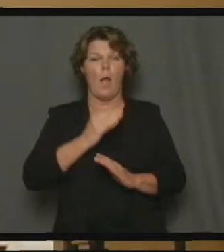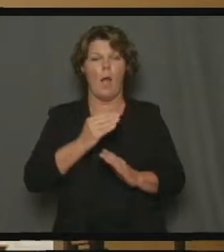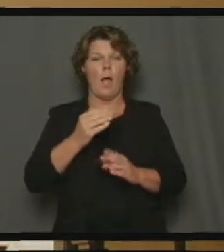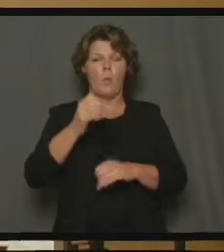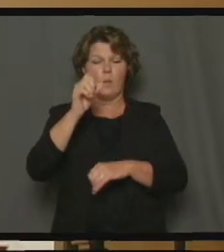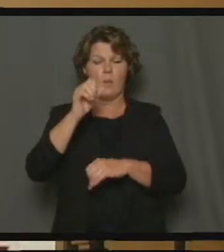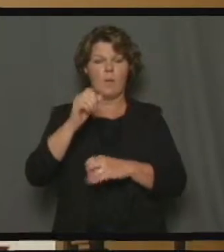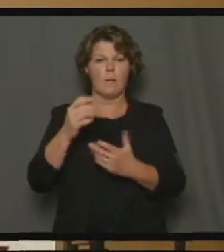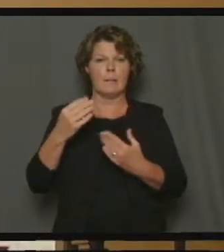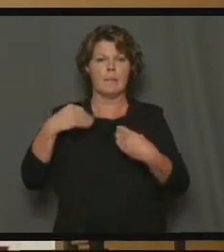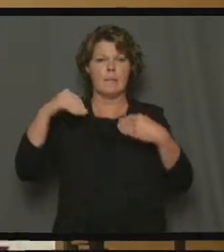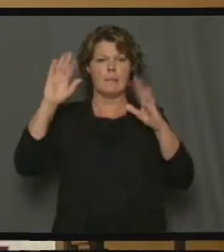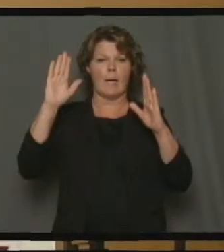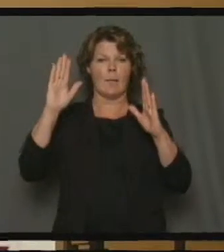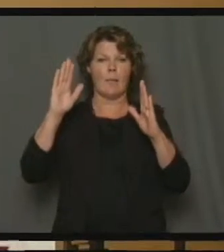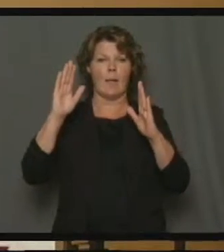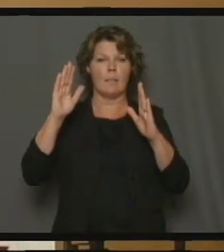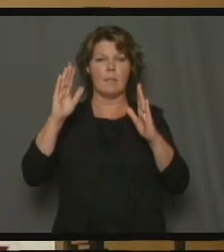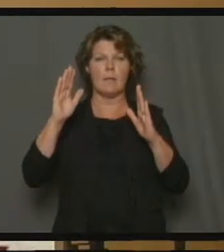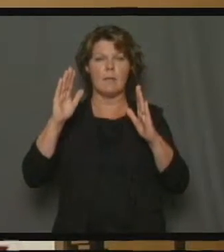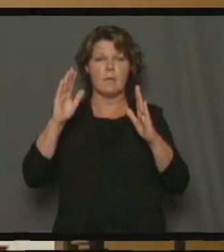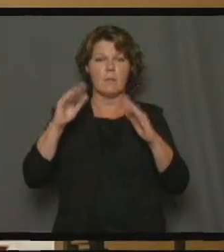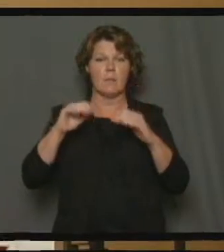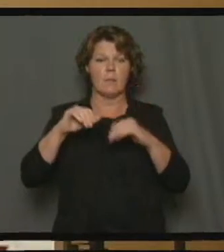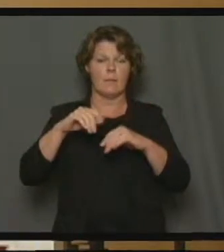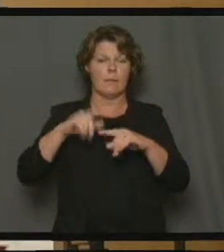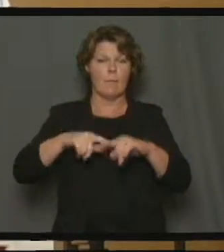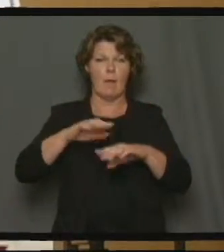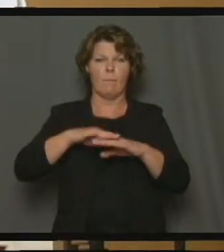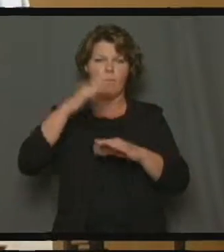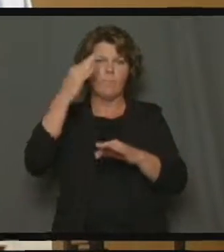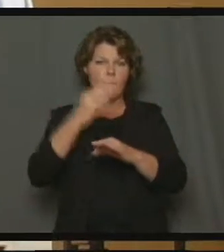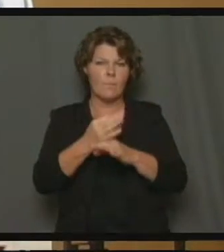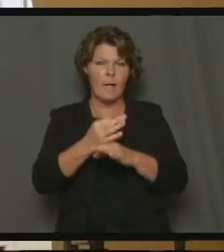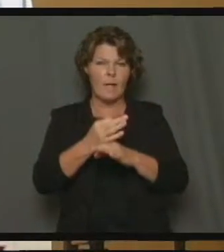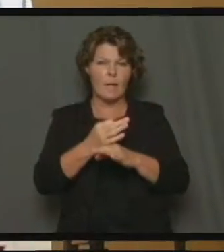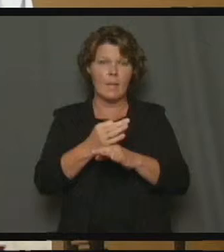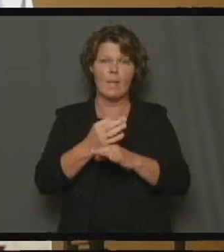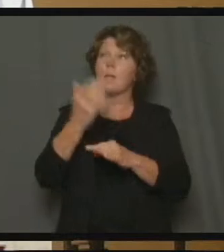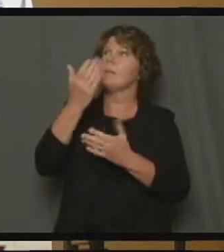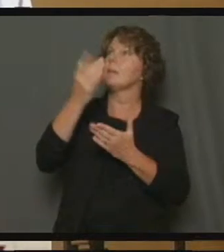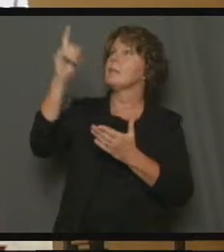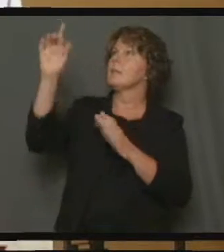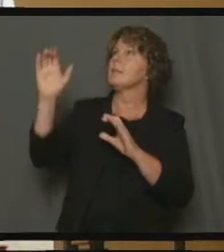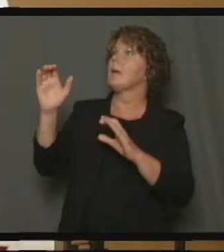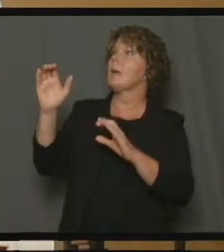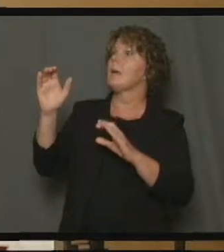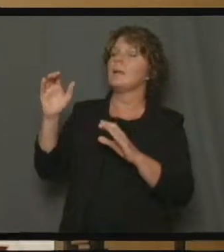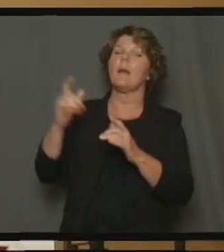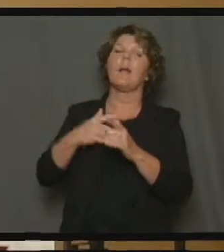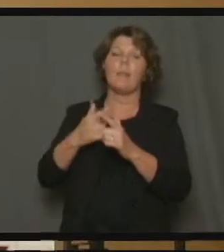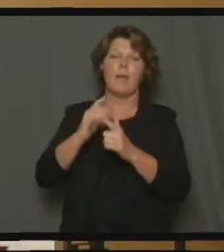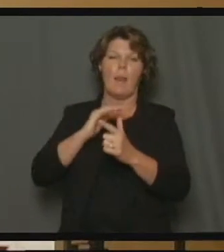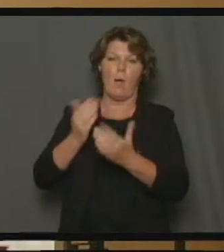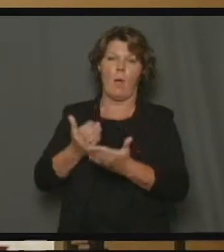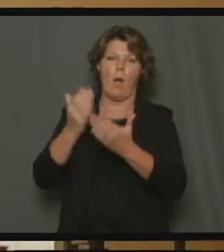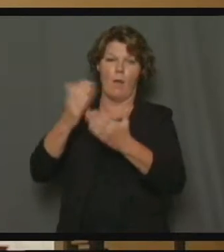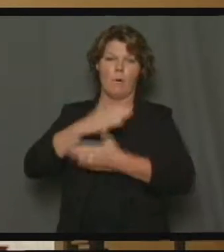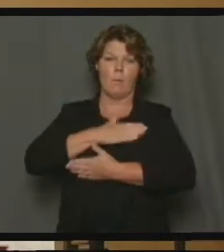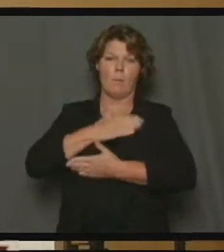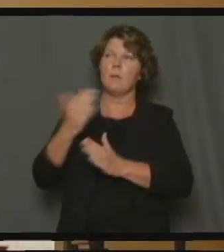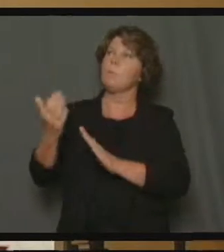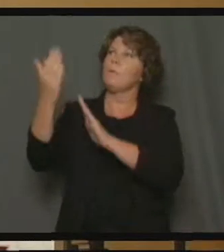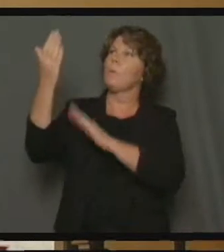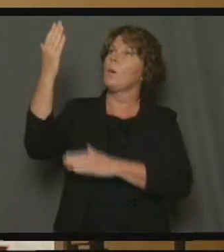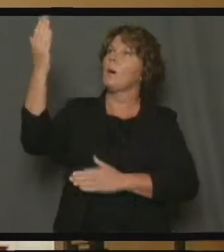are motivated by faith in what Christ has done for us, not in what we have done, then our offering will be pleasing